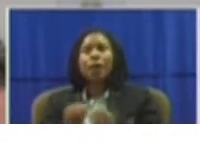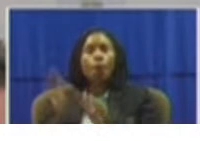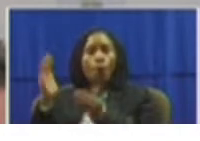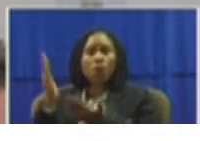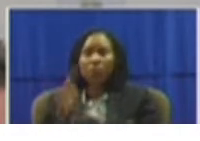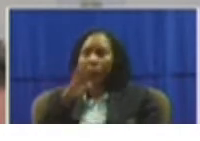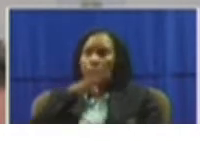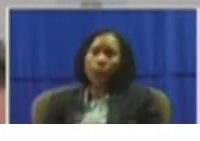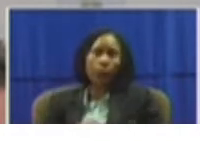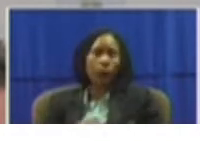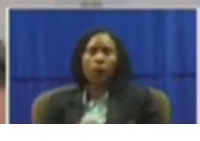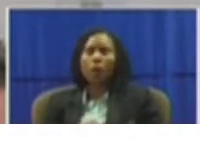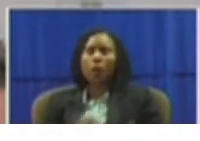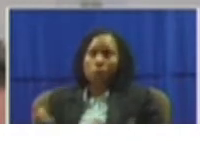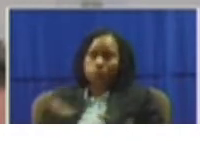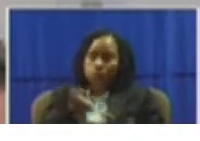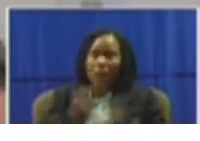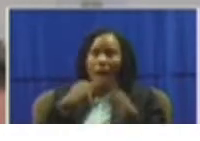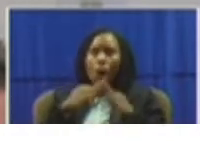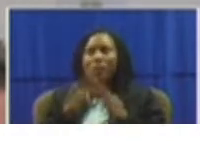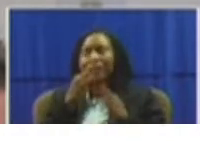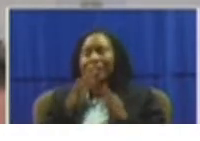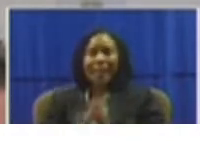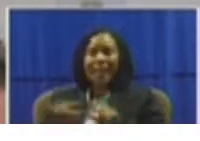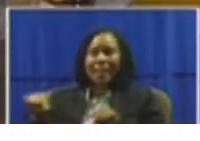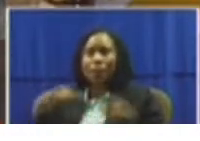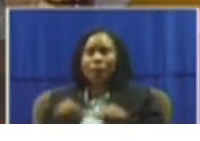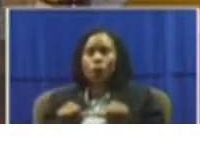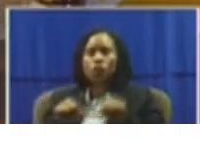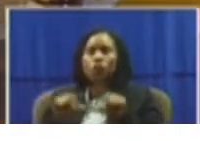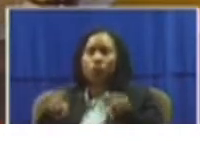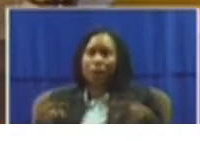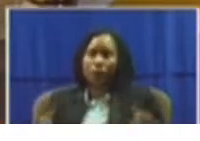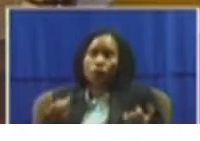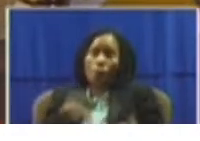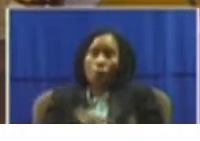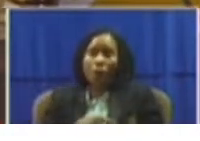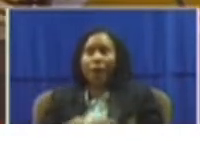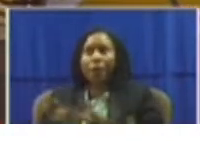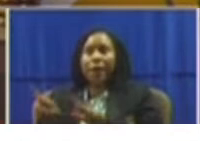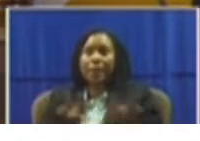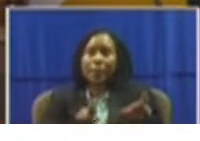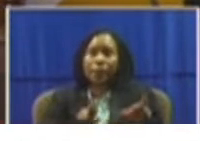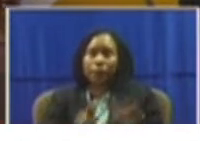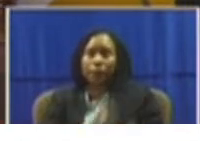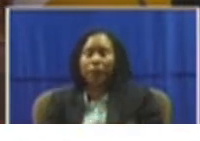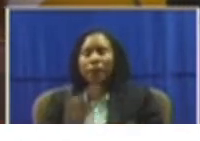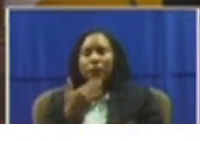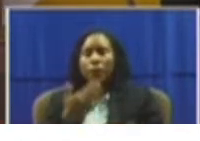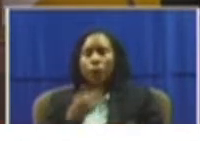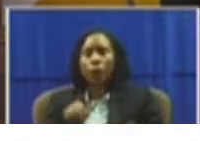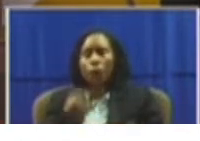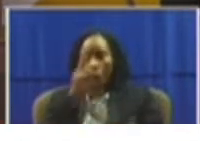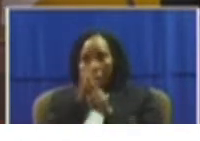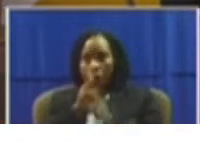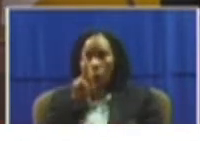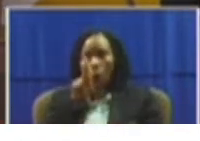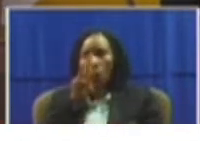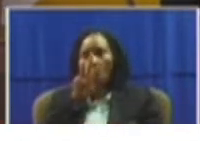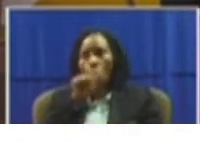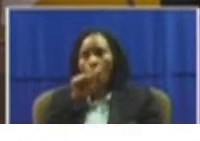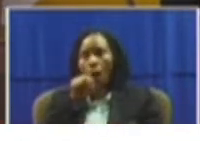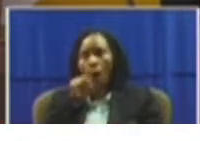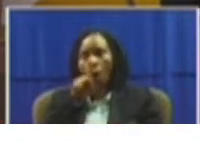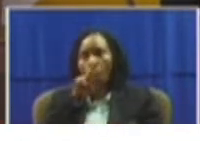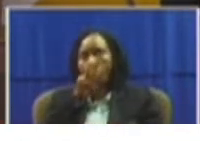debate cannot continue. I thank you, Speaker. I thank you, Honourable Member. Honourable Kwakwa from the UDM. Speaker,